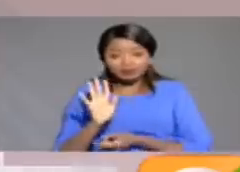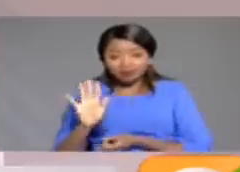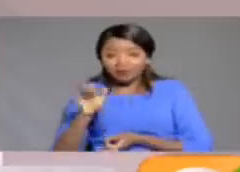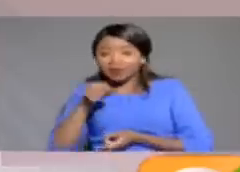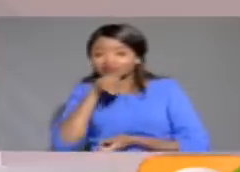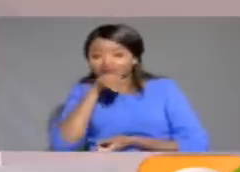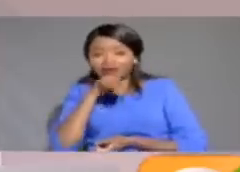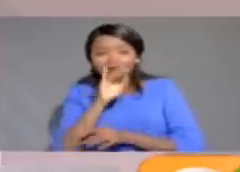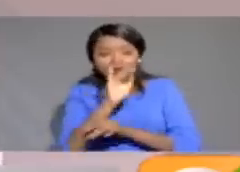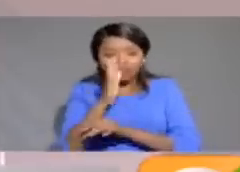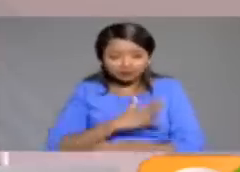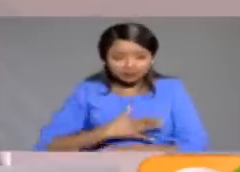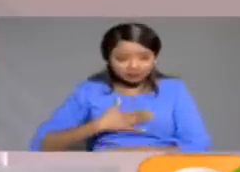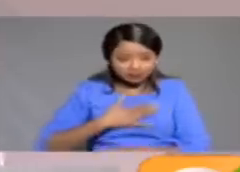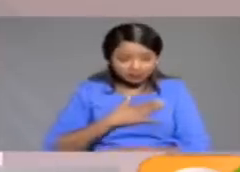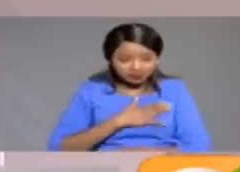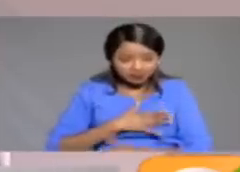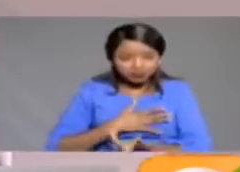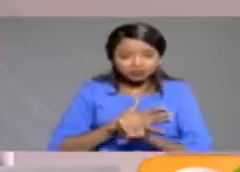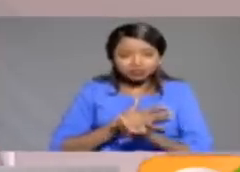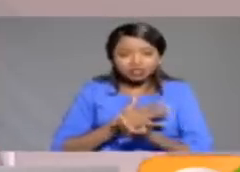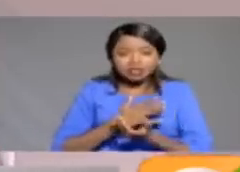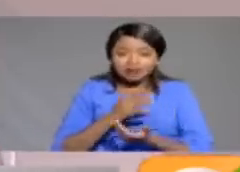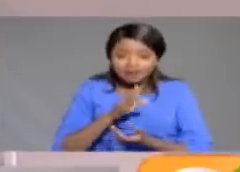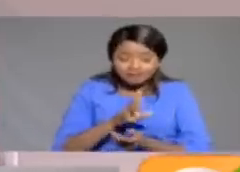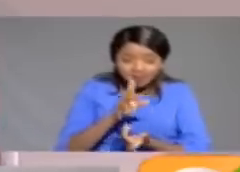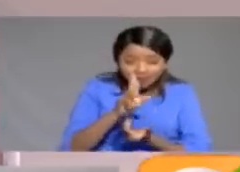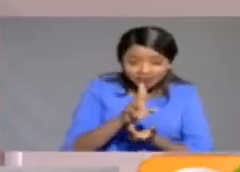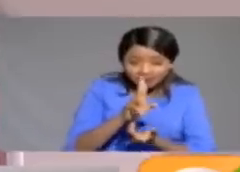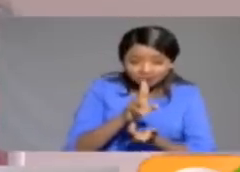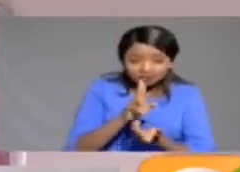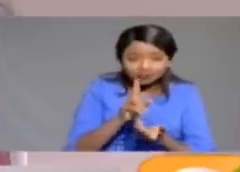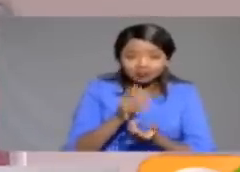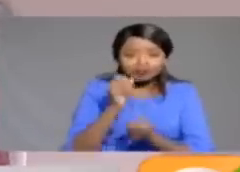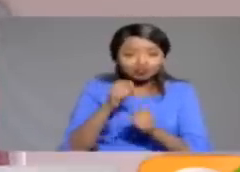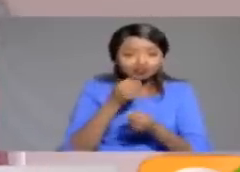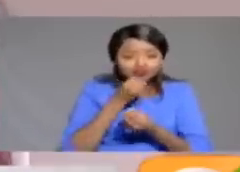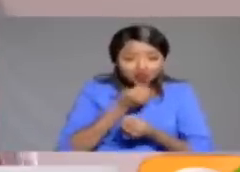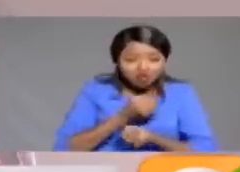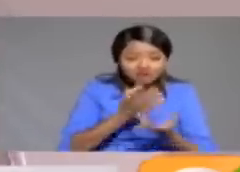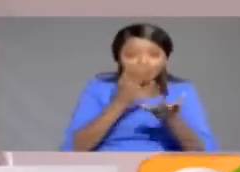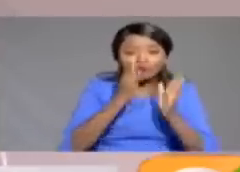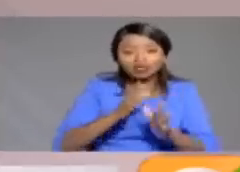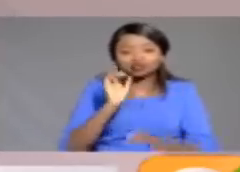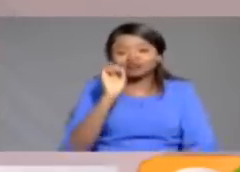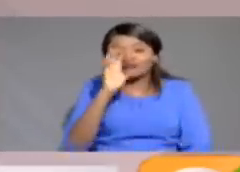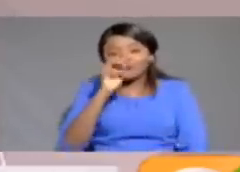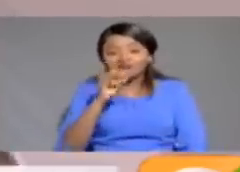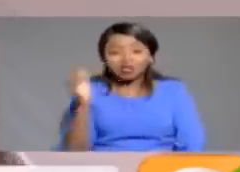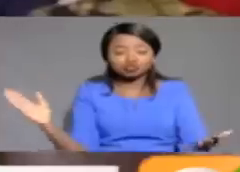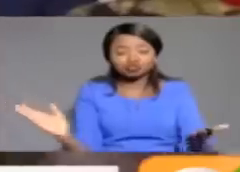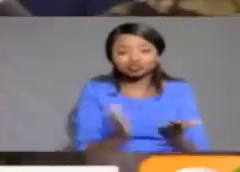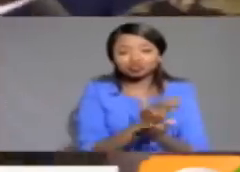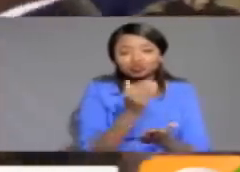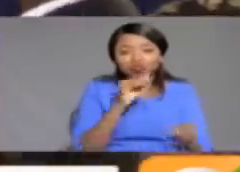on President Kenyatta to name a successor who can take forward the president's fight against corruption.